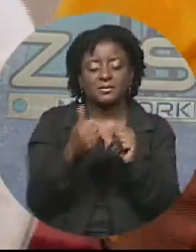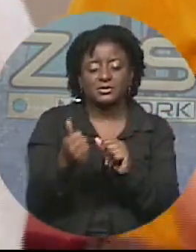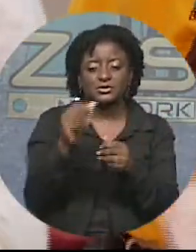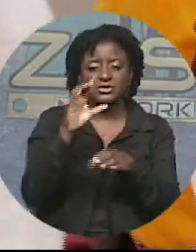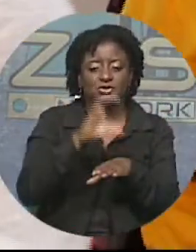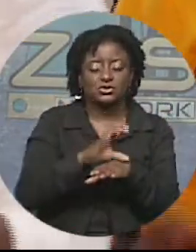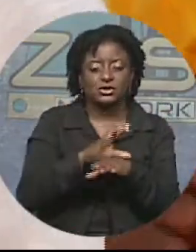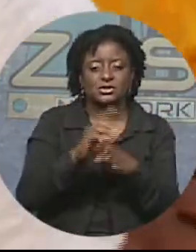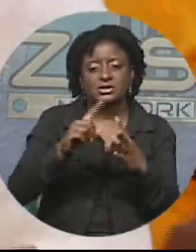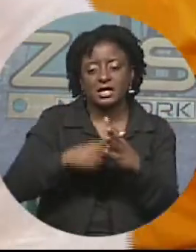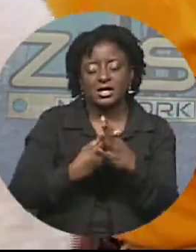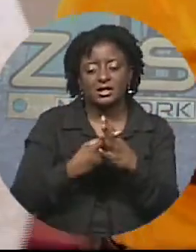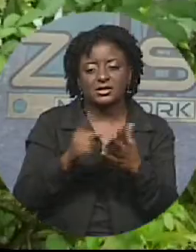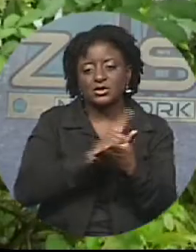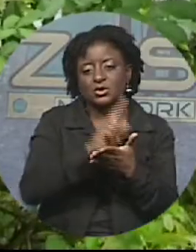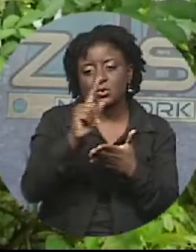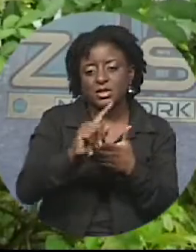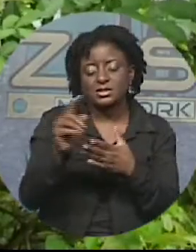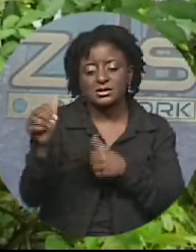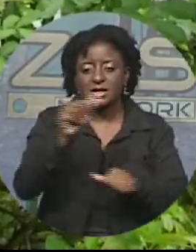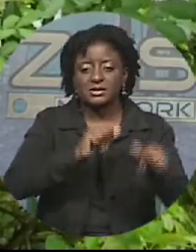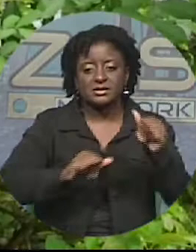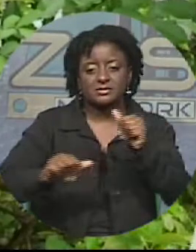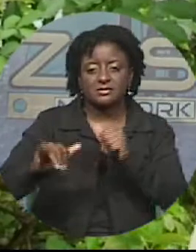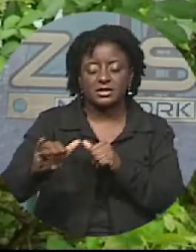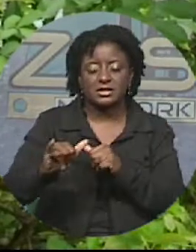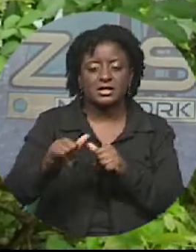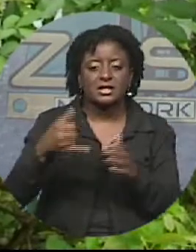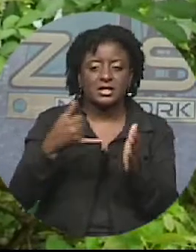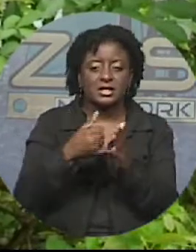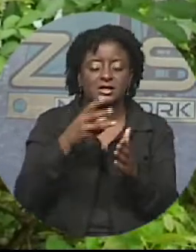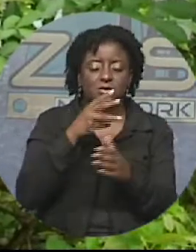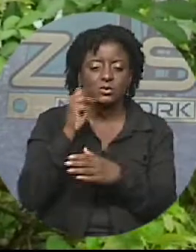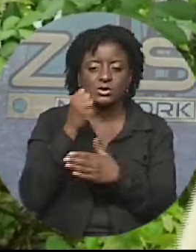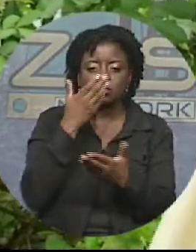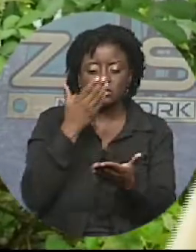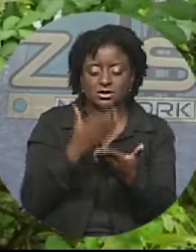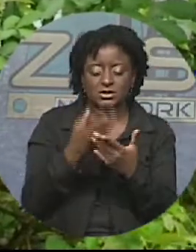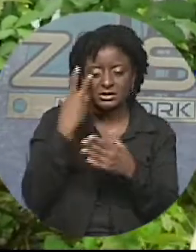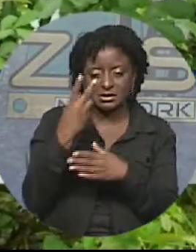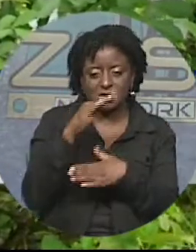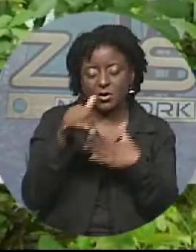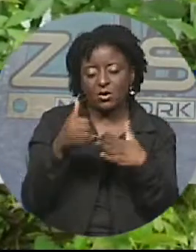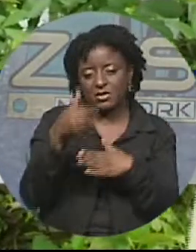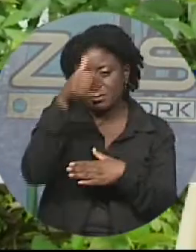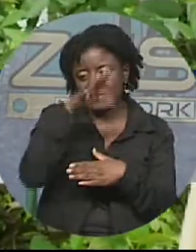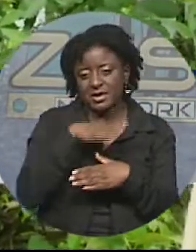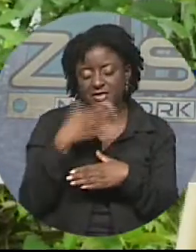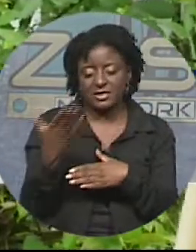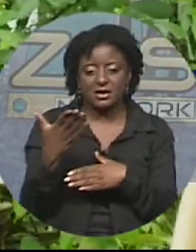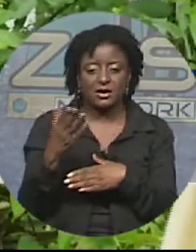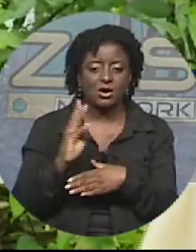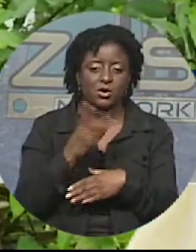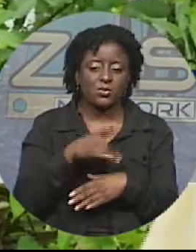point guard behind the honors. It was so good to see all those guys there, and we could feel the energy,